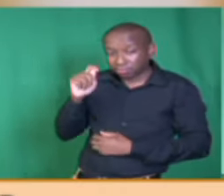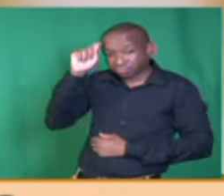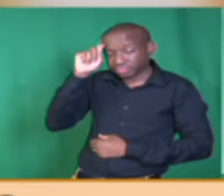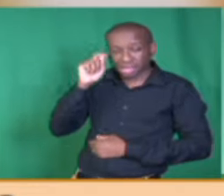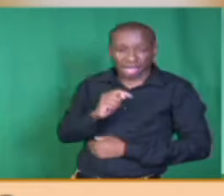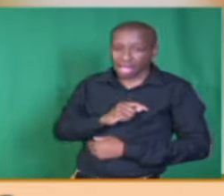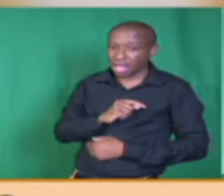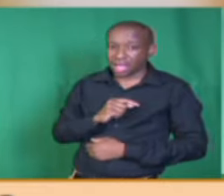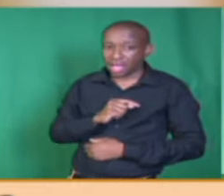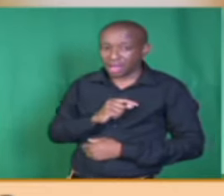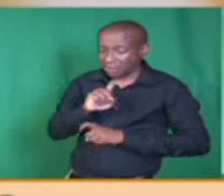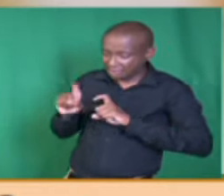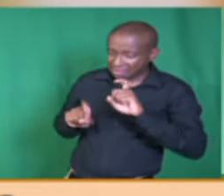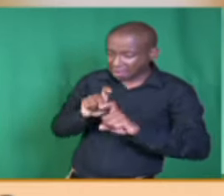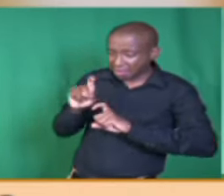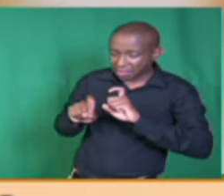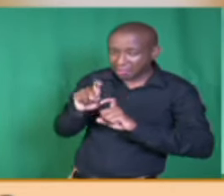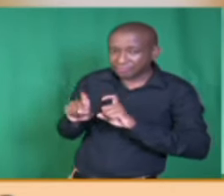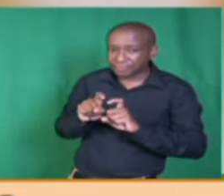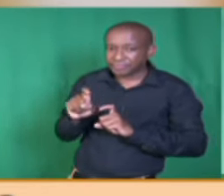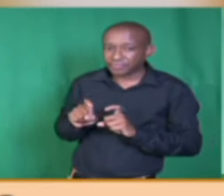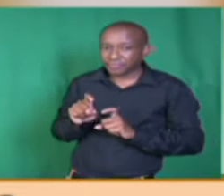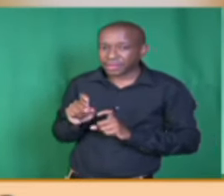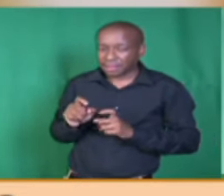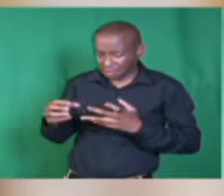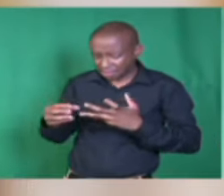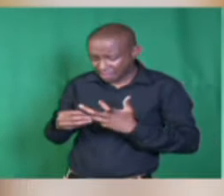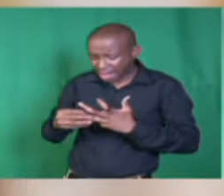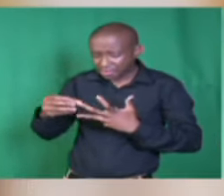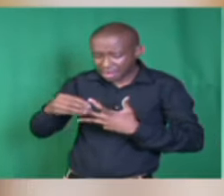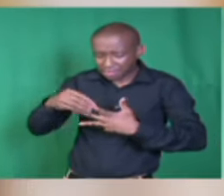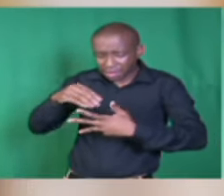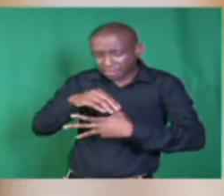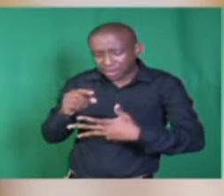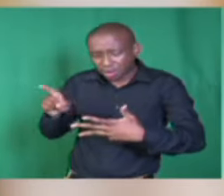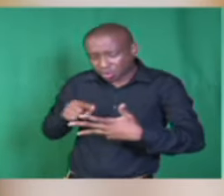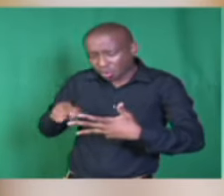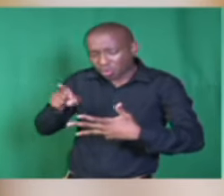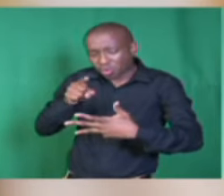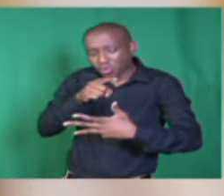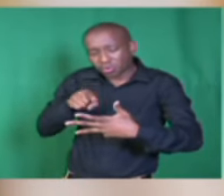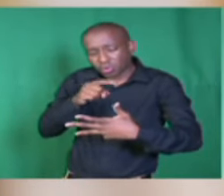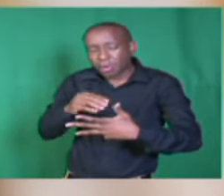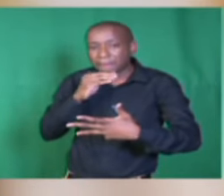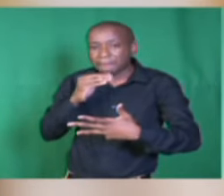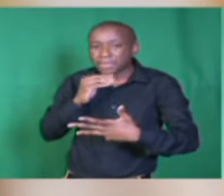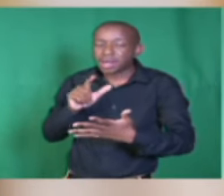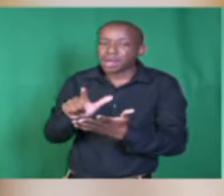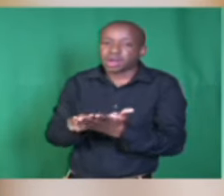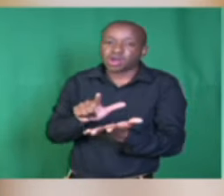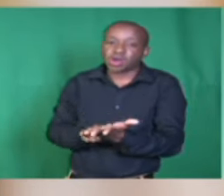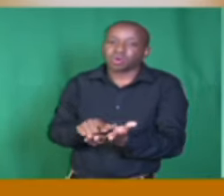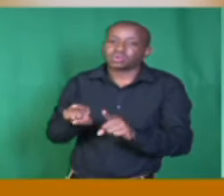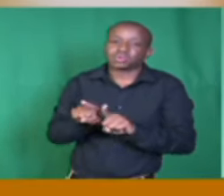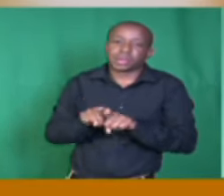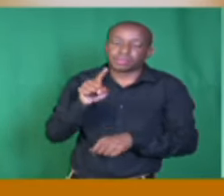him. So if Jesus is saying the next marriages were invalid, so Jesus Christ is saying the law of the Levirate law is